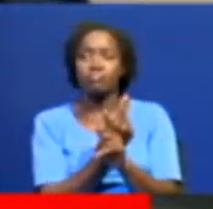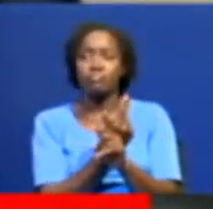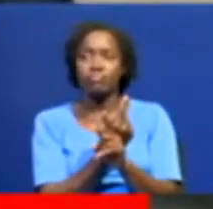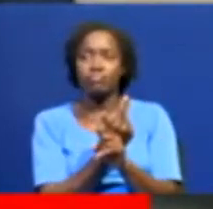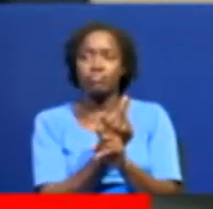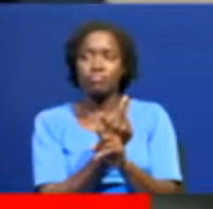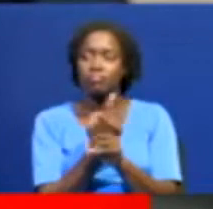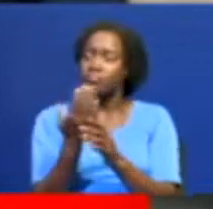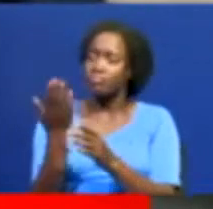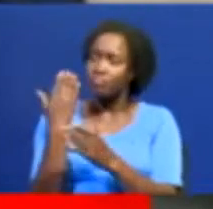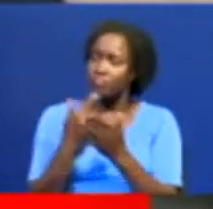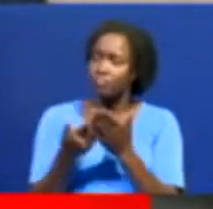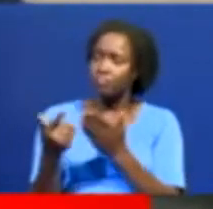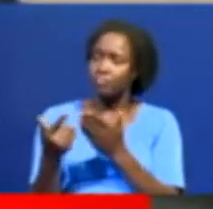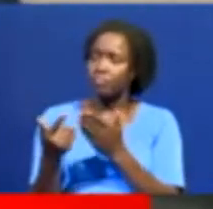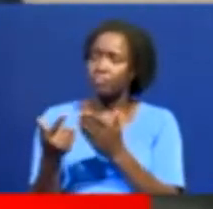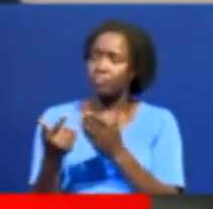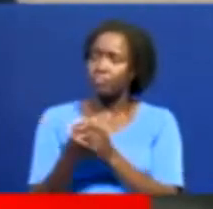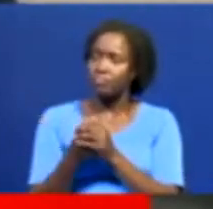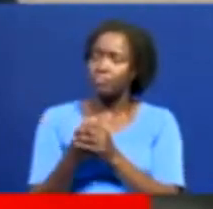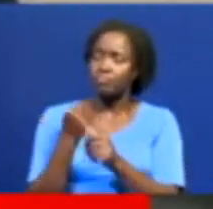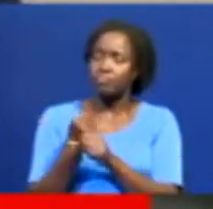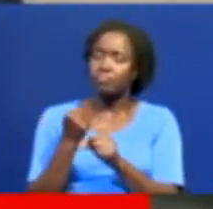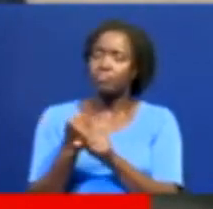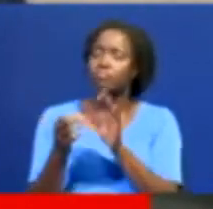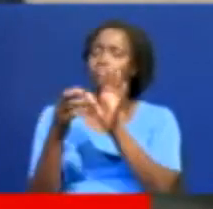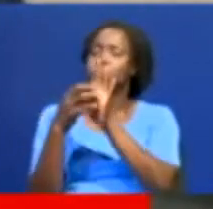Yes, last week we did